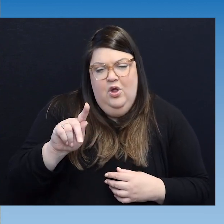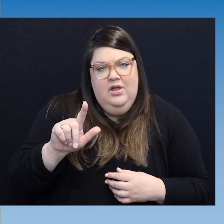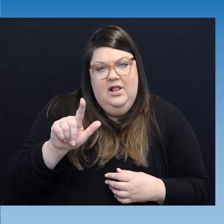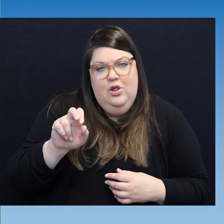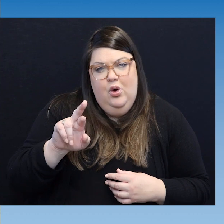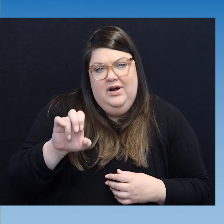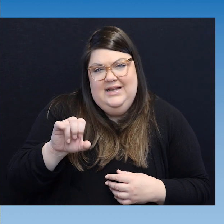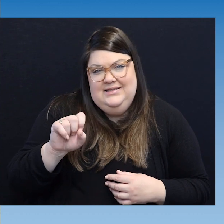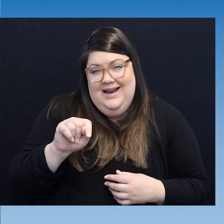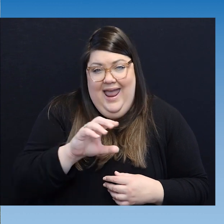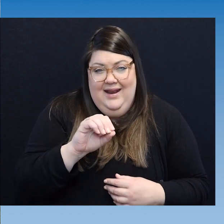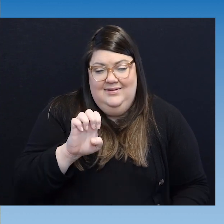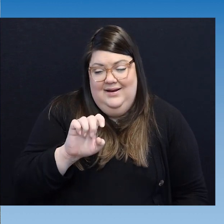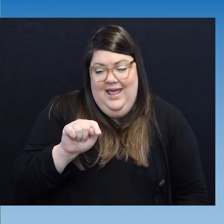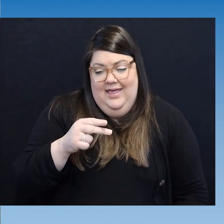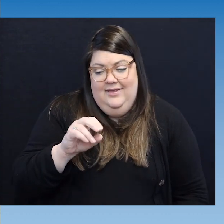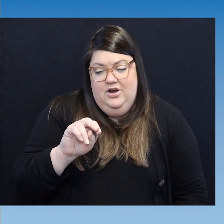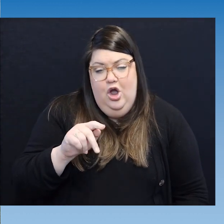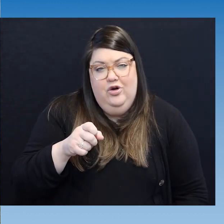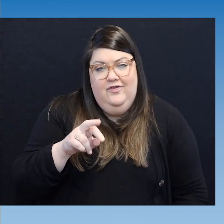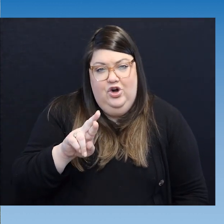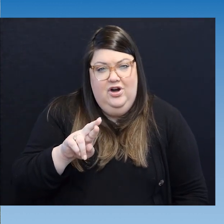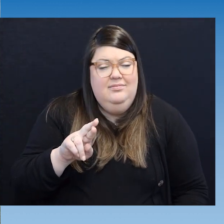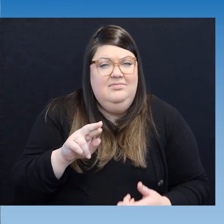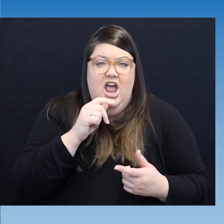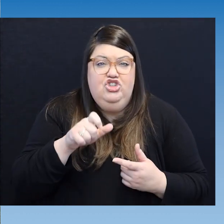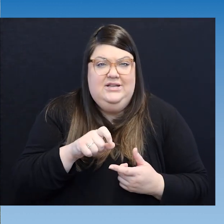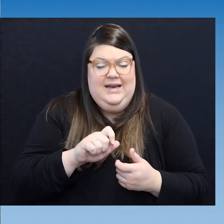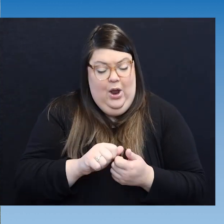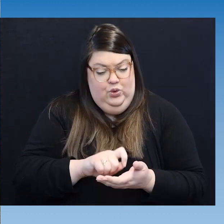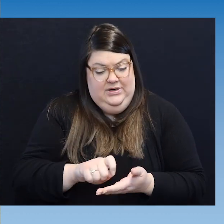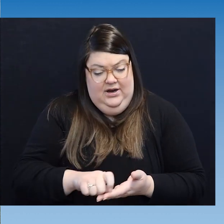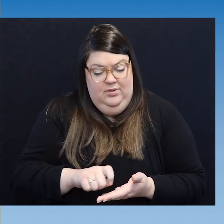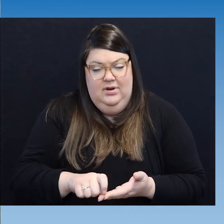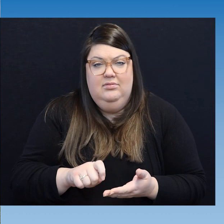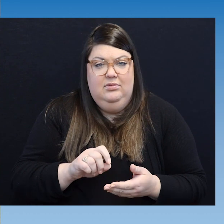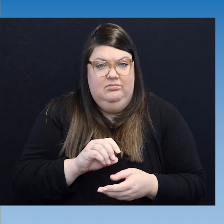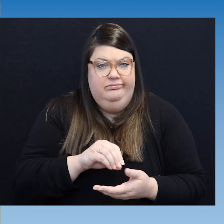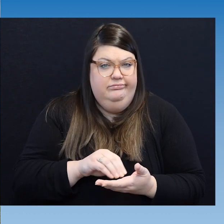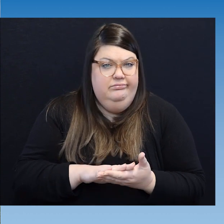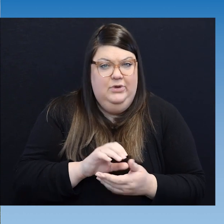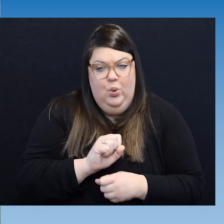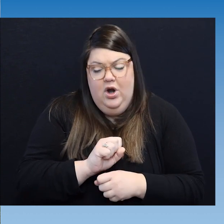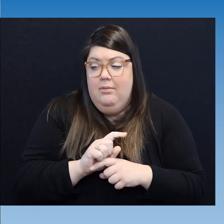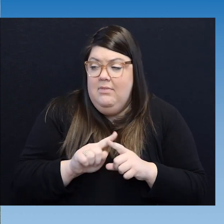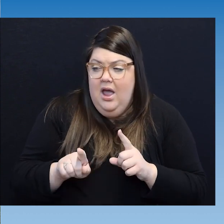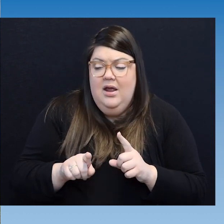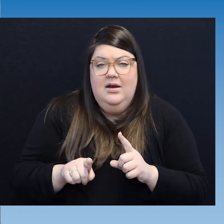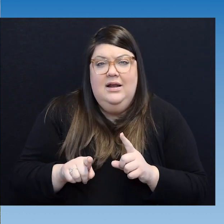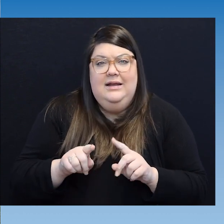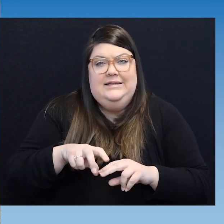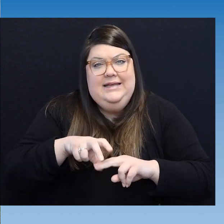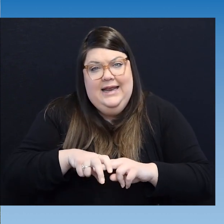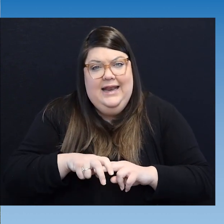just you know, in documenting the work, but in the practice of doing that, the sitting with, the listening, the observing,